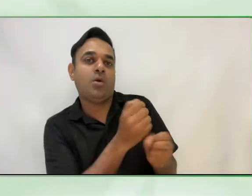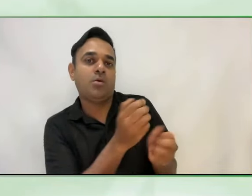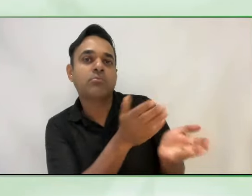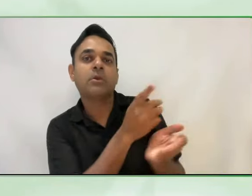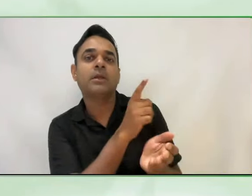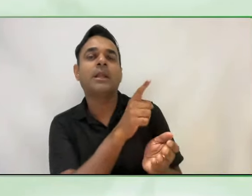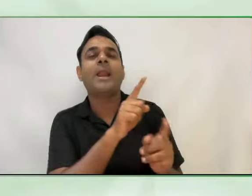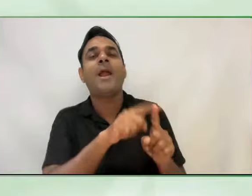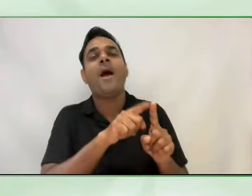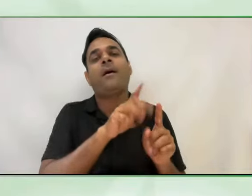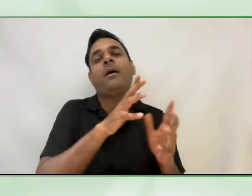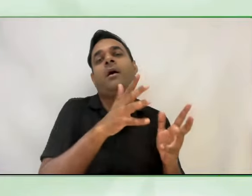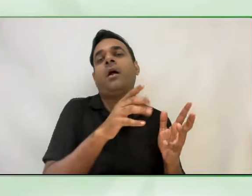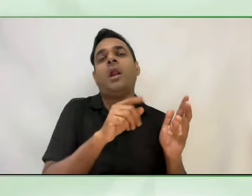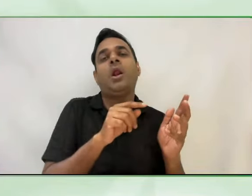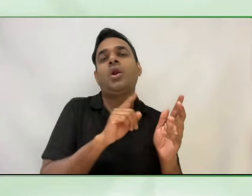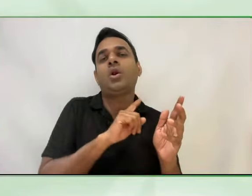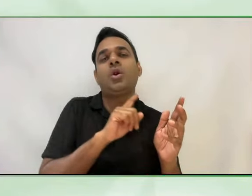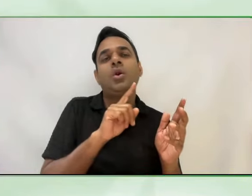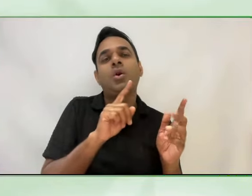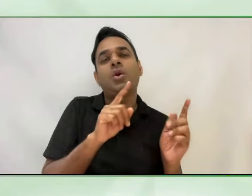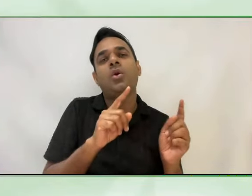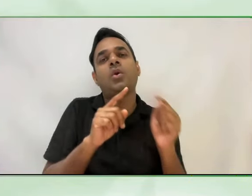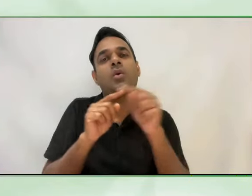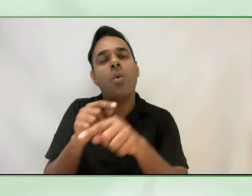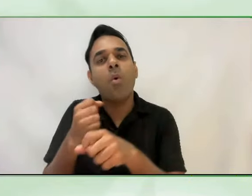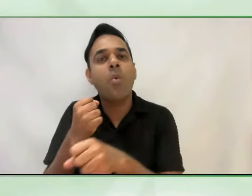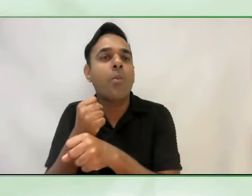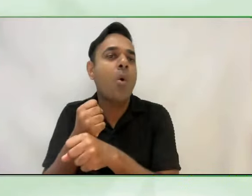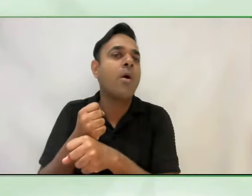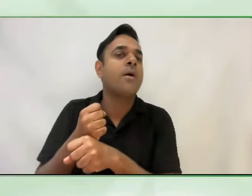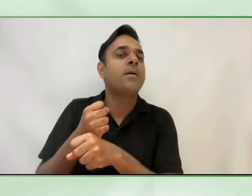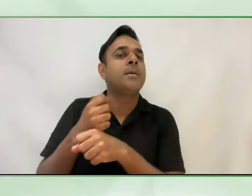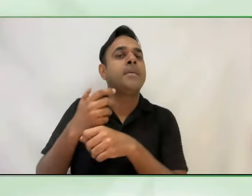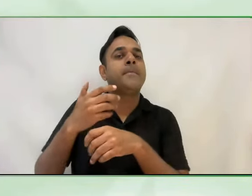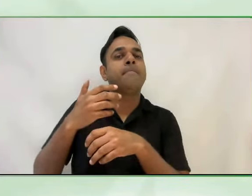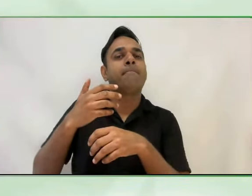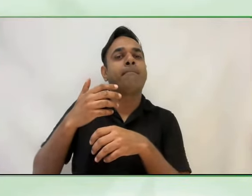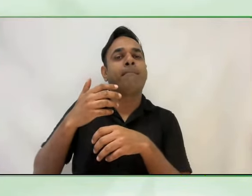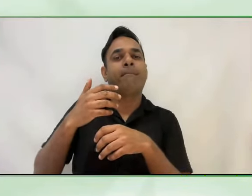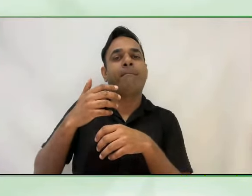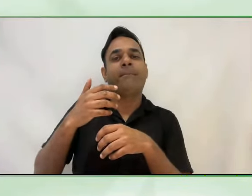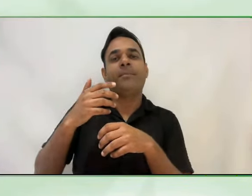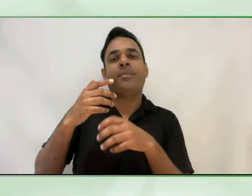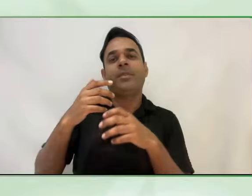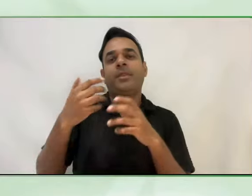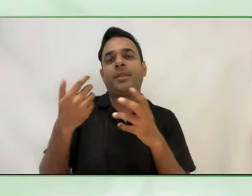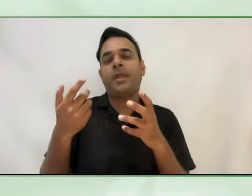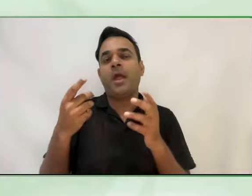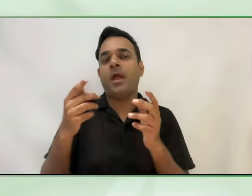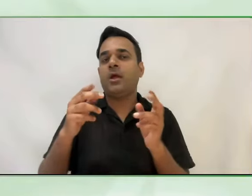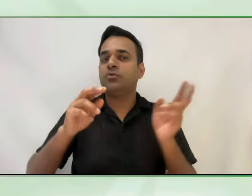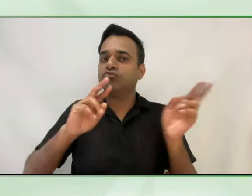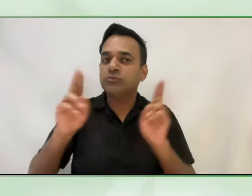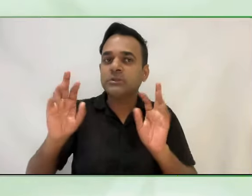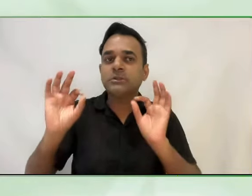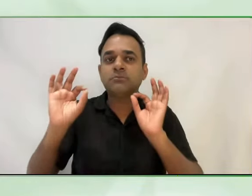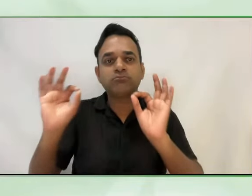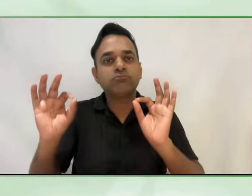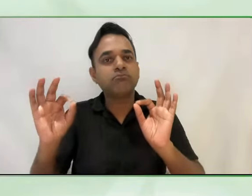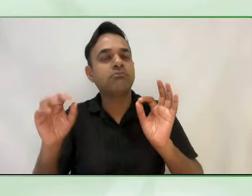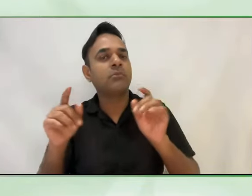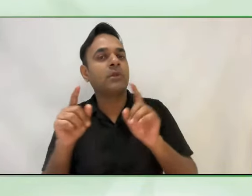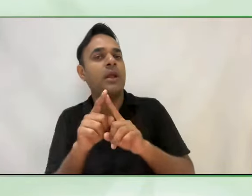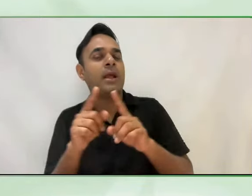your readiness for work, which aren't just simply about what school qualifications you gather. And what we find is when you look at graduate data